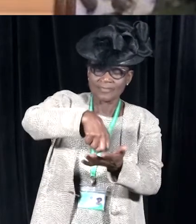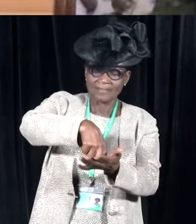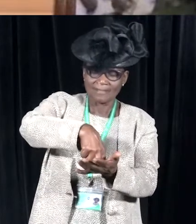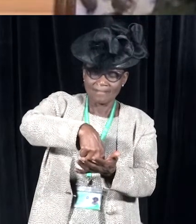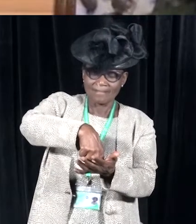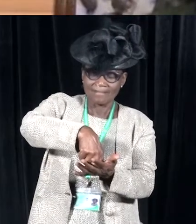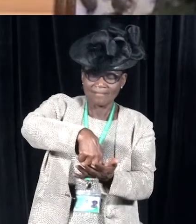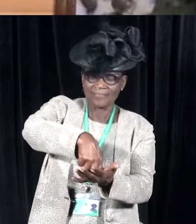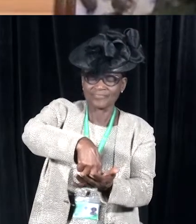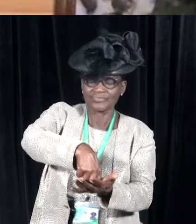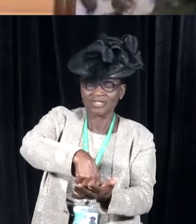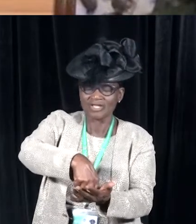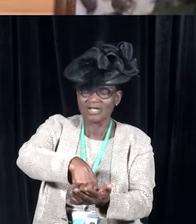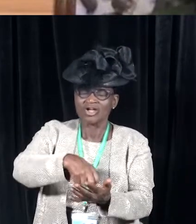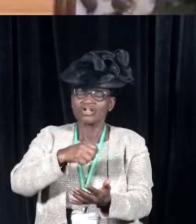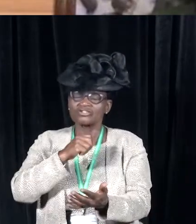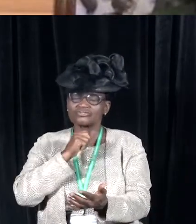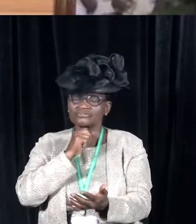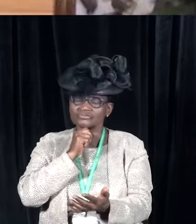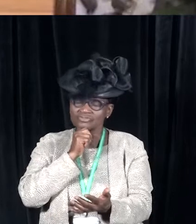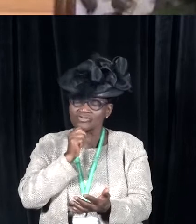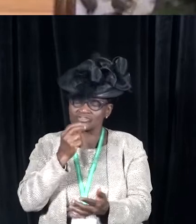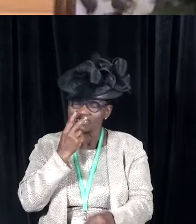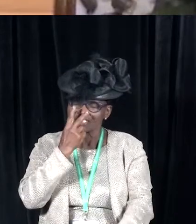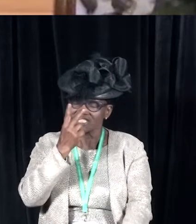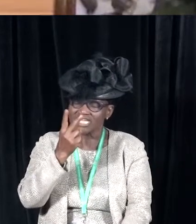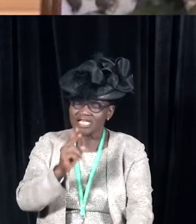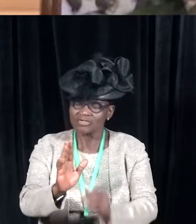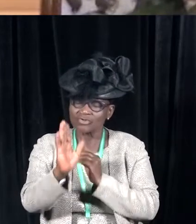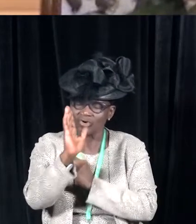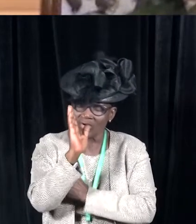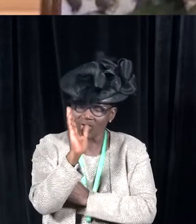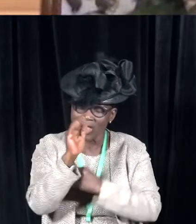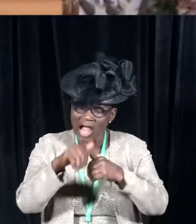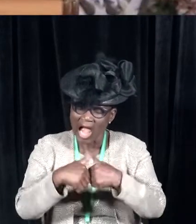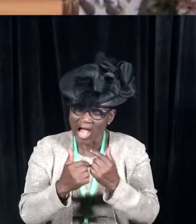immortal God, how great thou art, immortal,